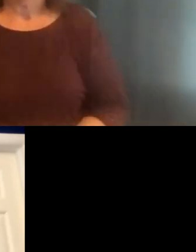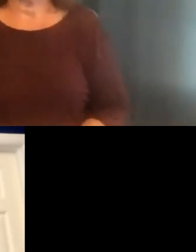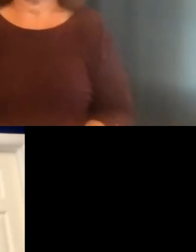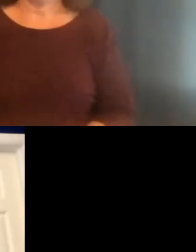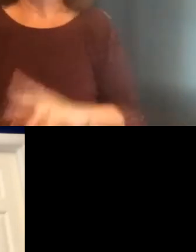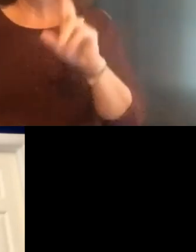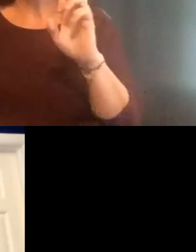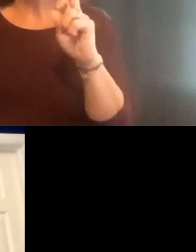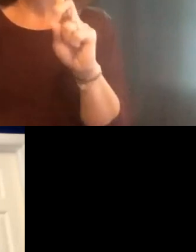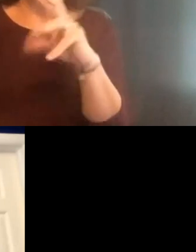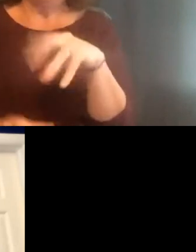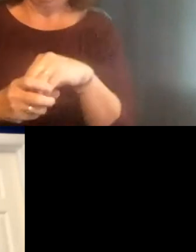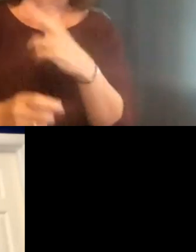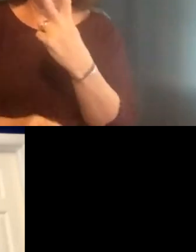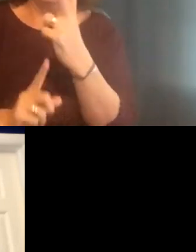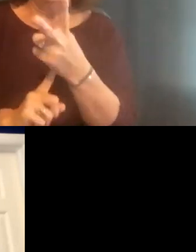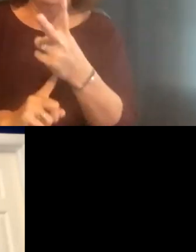Freud. Well,